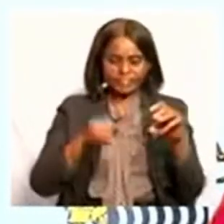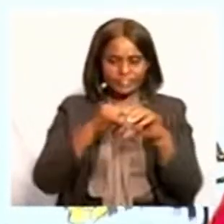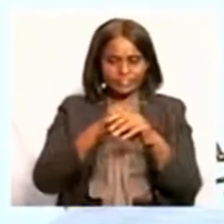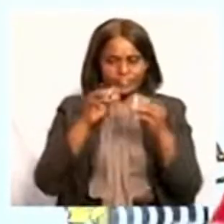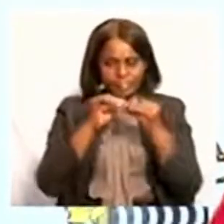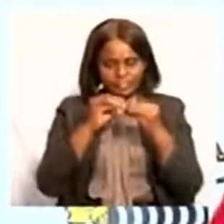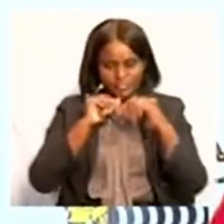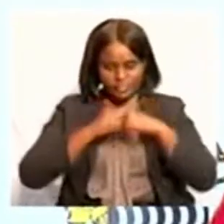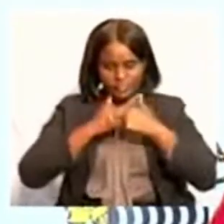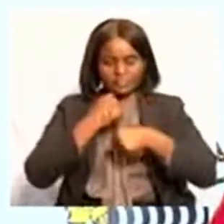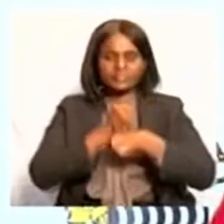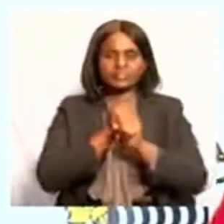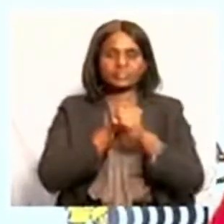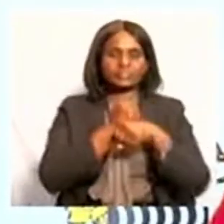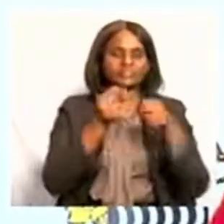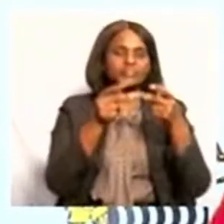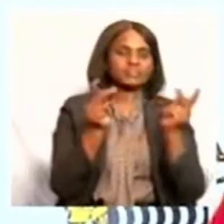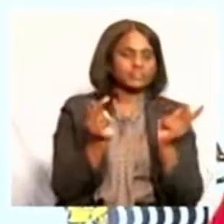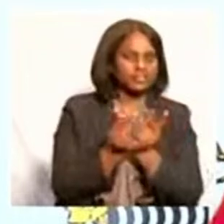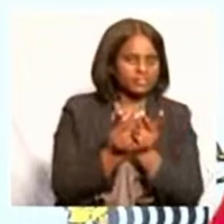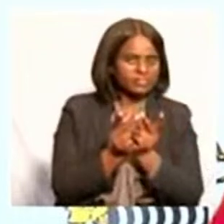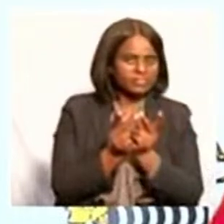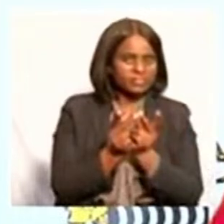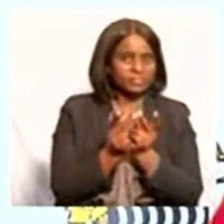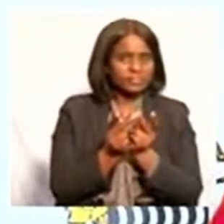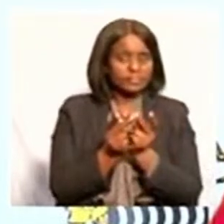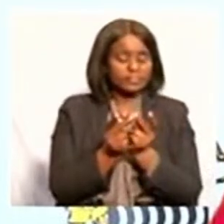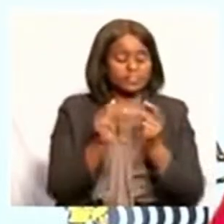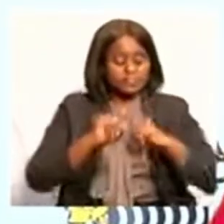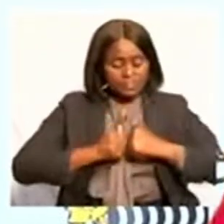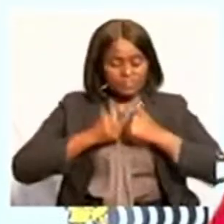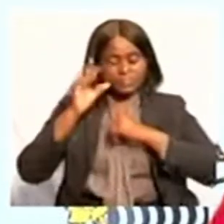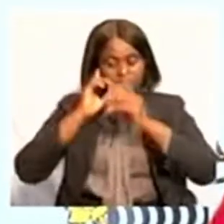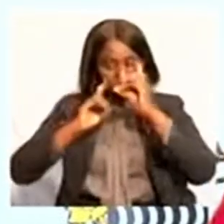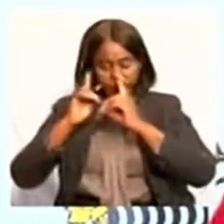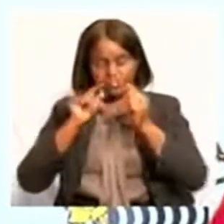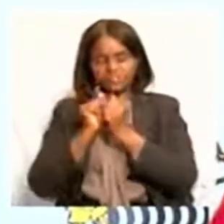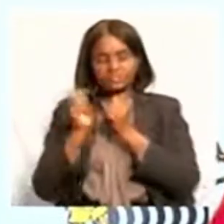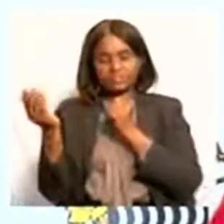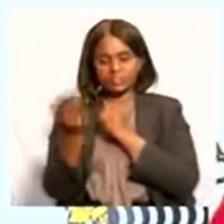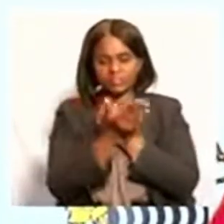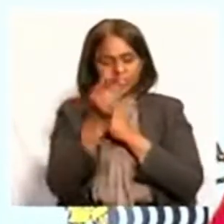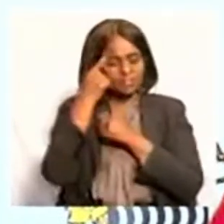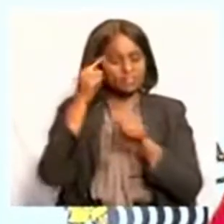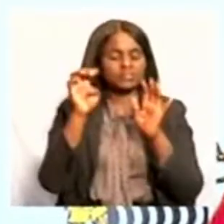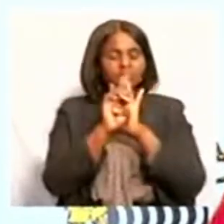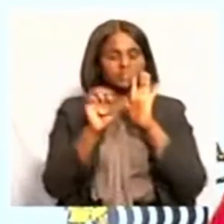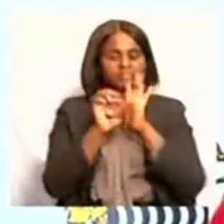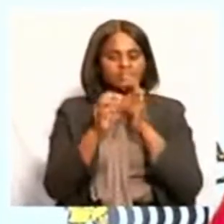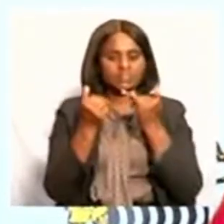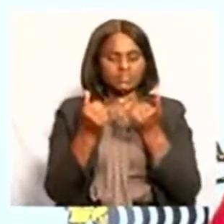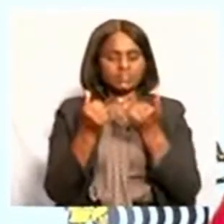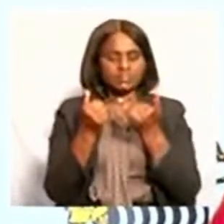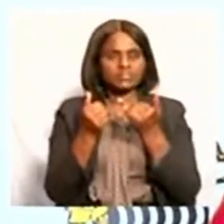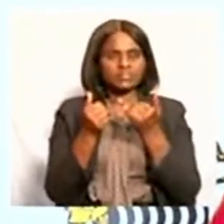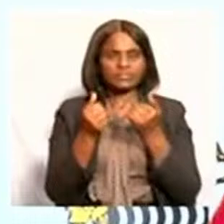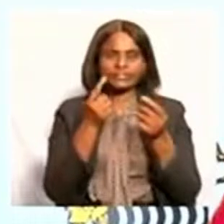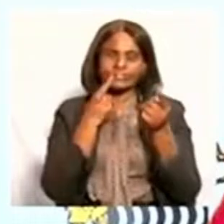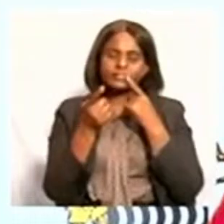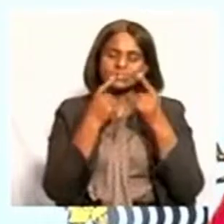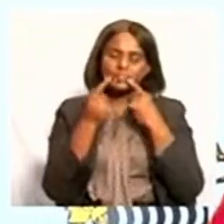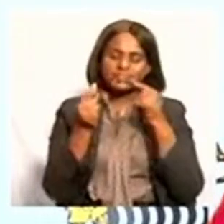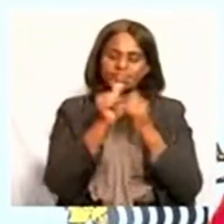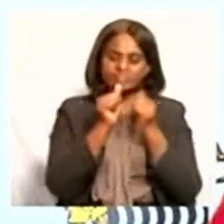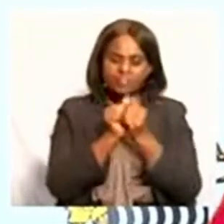We create forums where we interact with them. So, for example, you talked